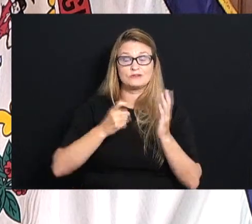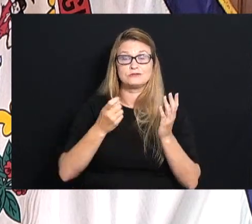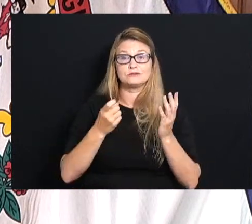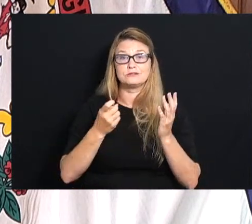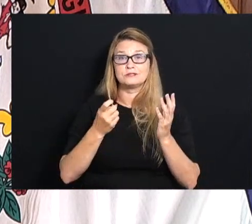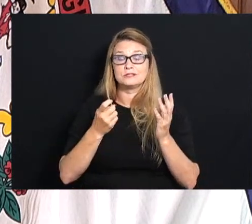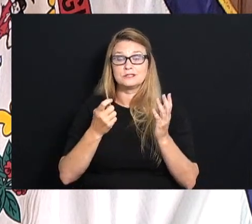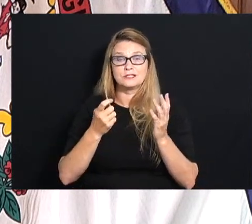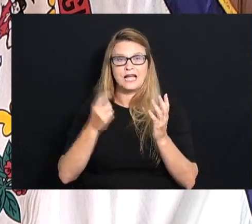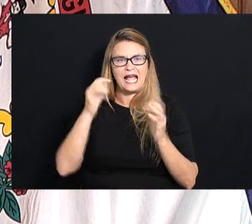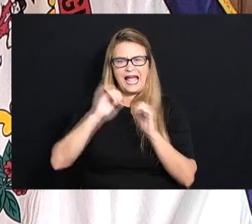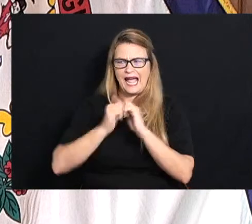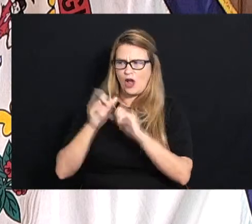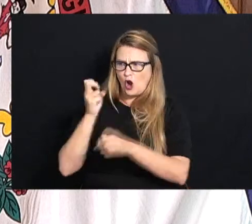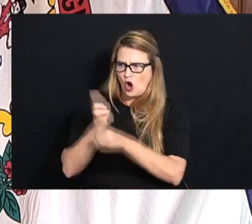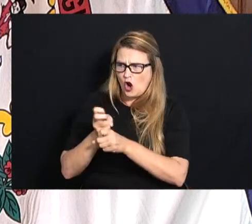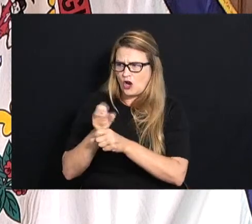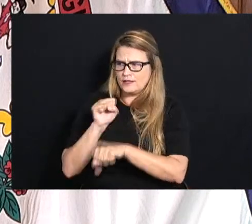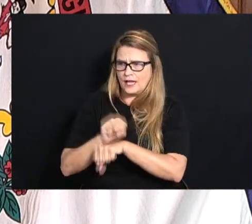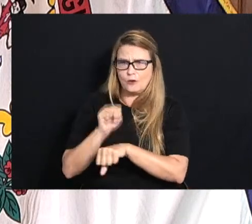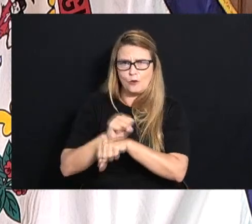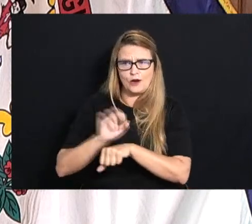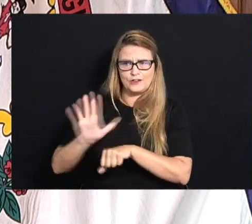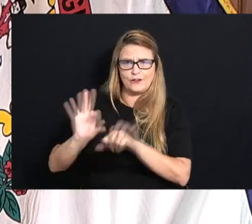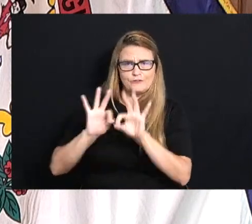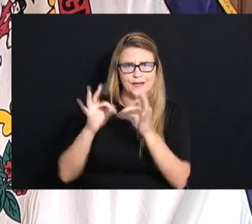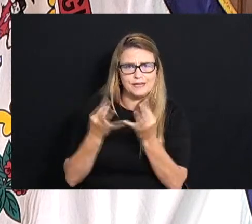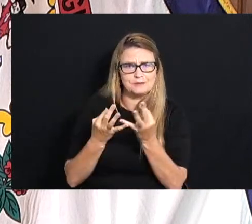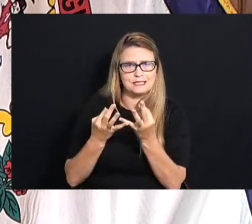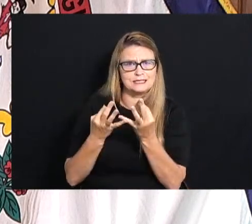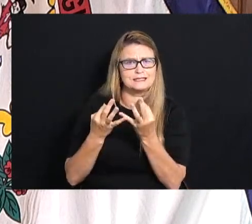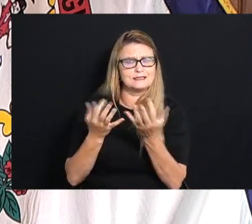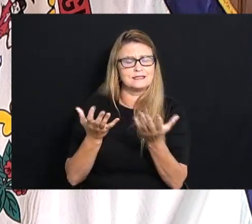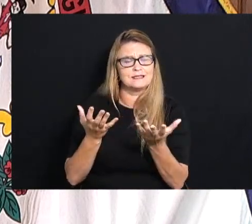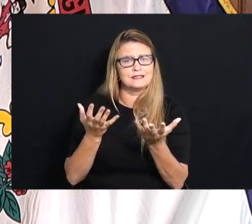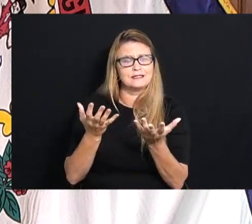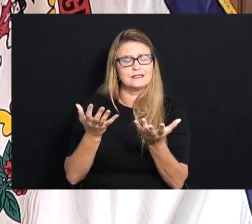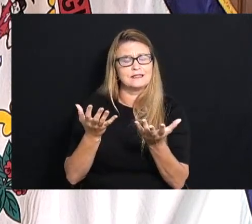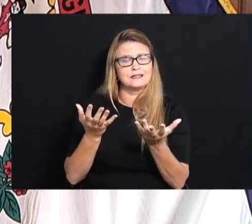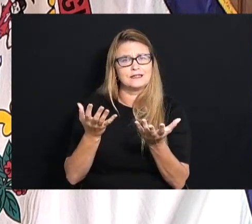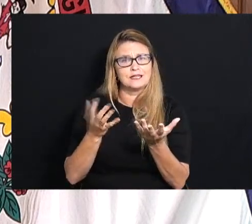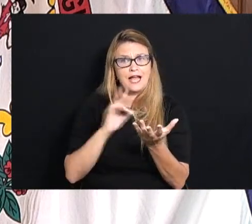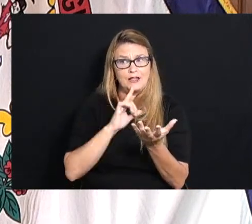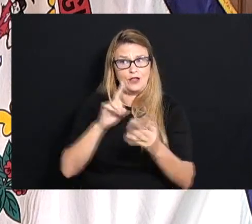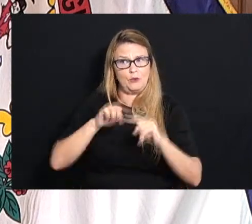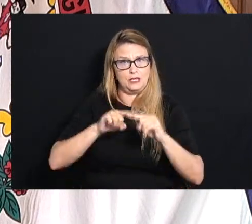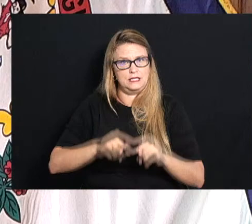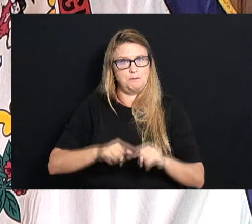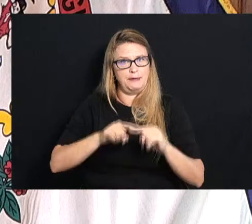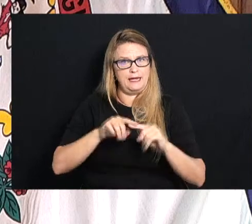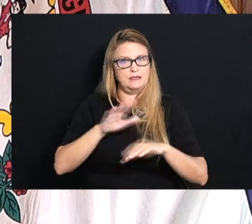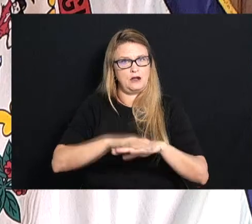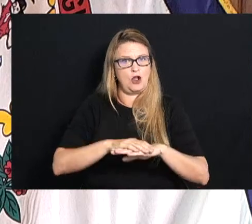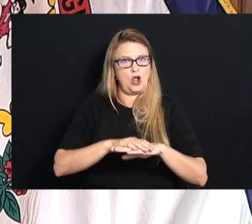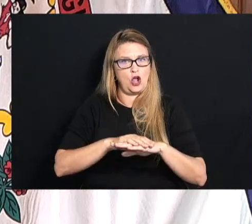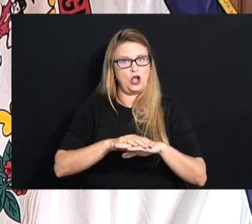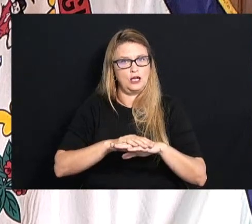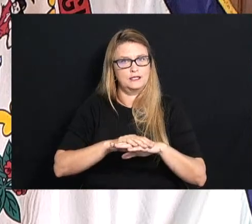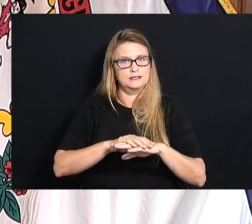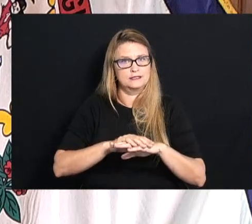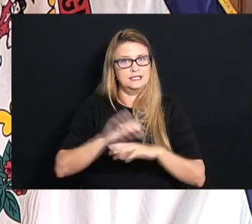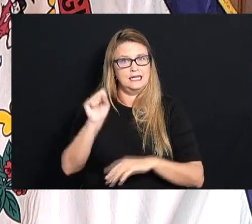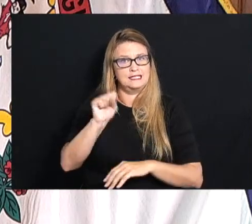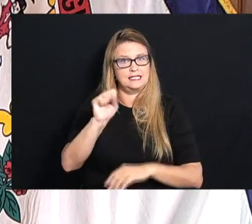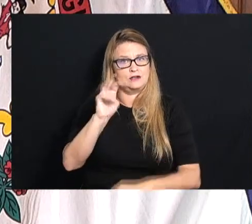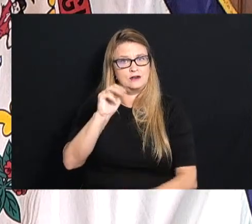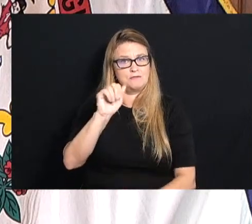I think how hard they work and how hard those families work and how much that they really depended on Senator